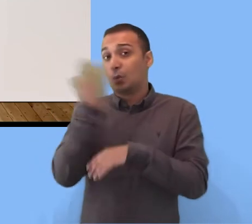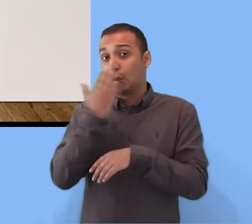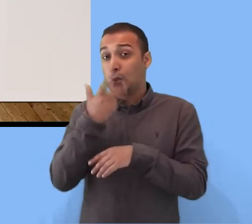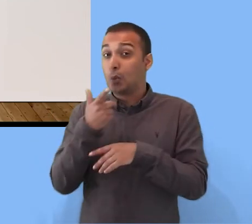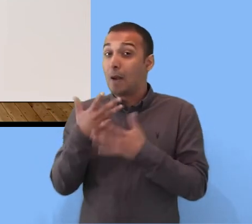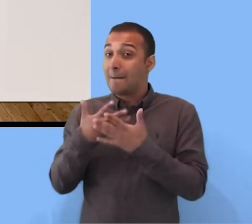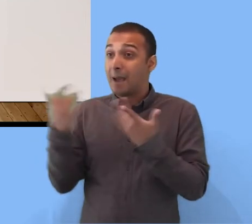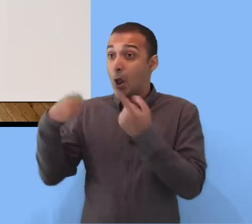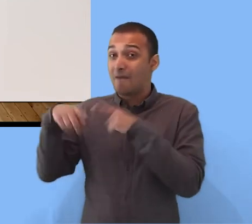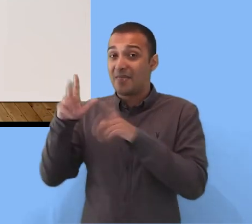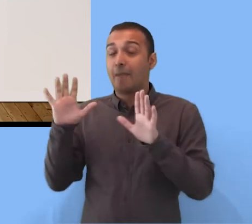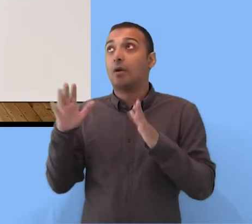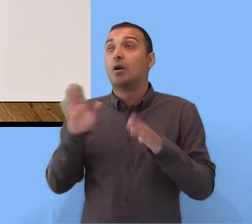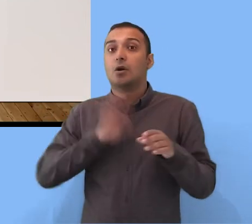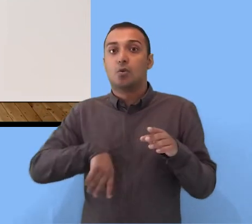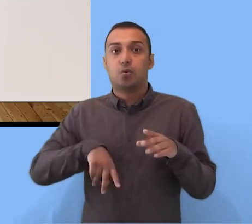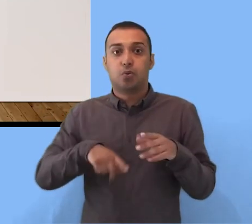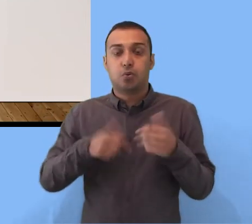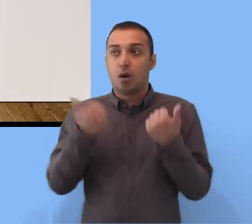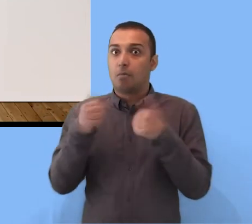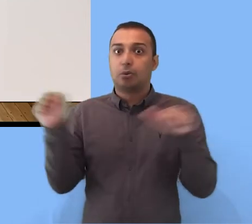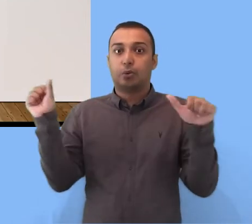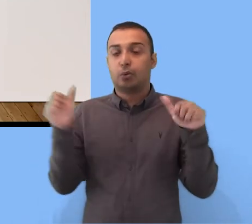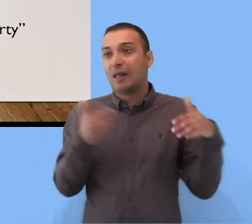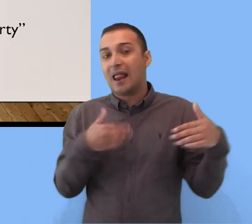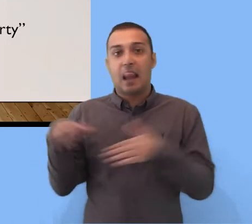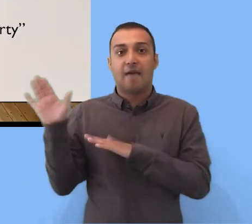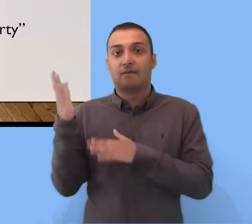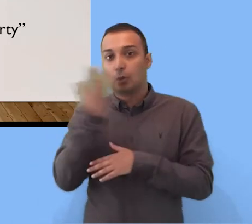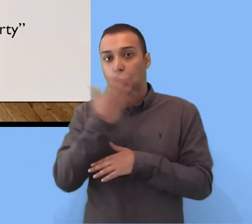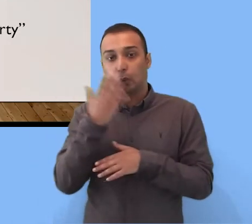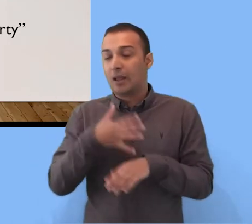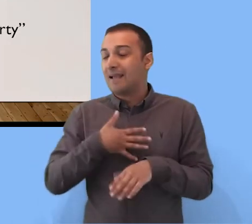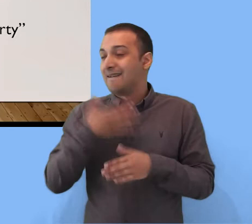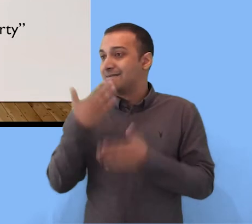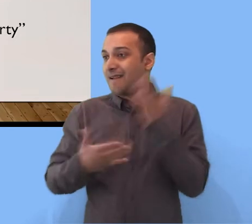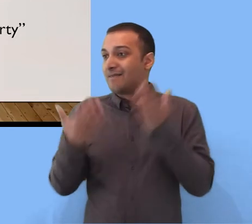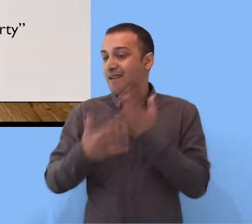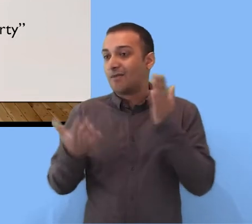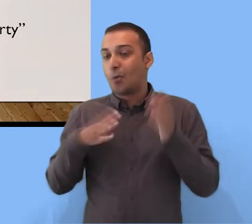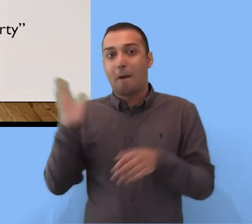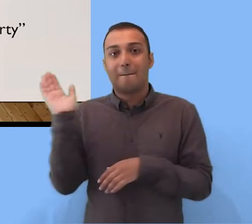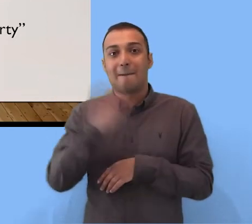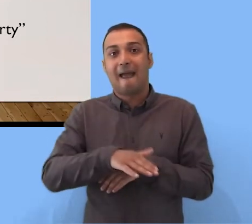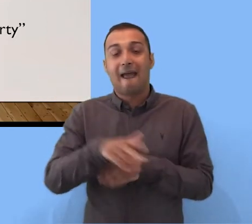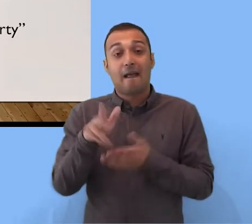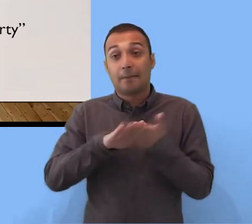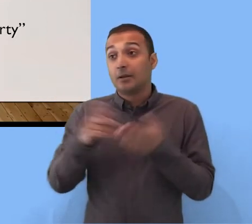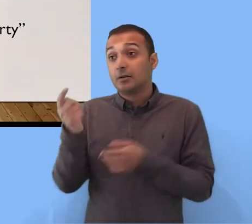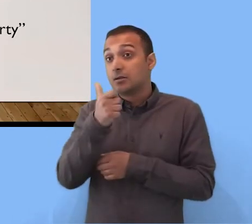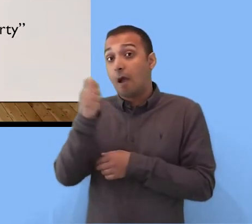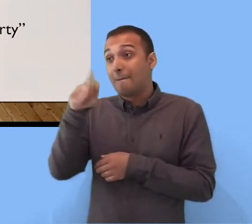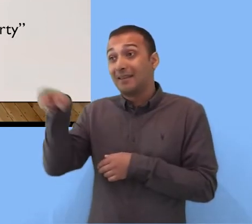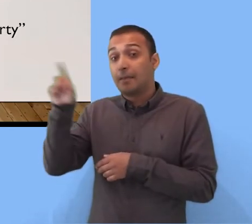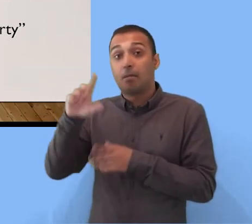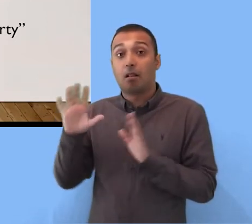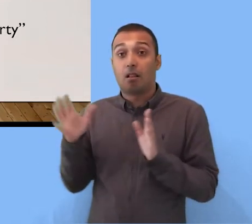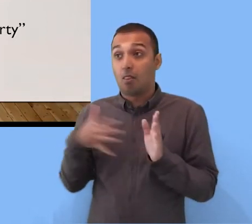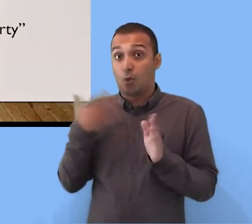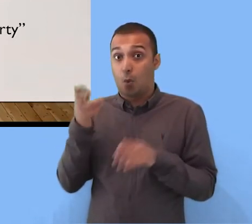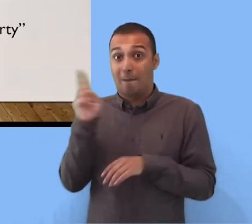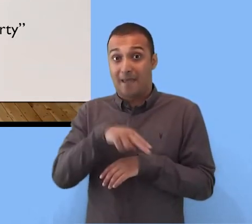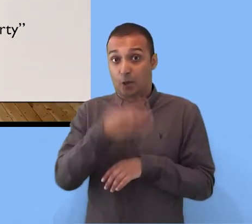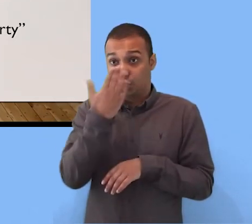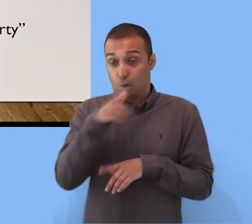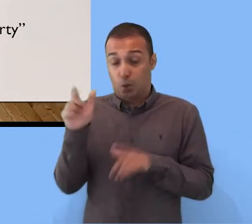And we need to realize that not everybody is comfortable coming into a school setting or an earlier setting. And we have really